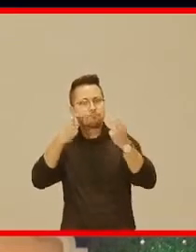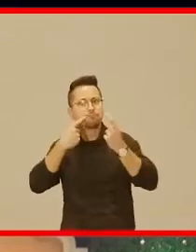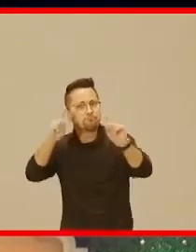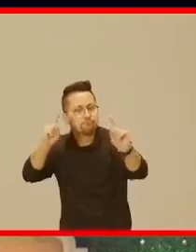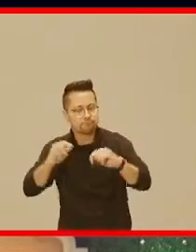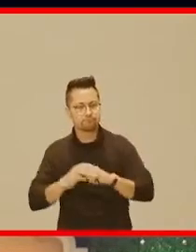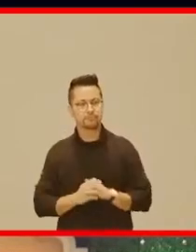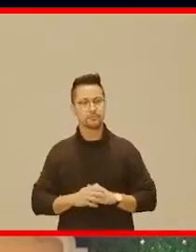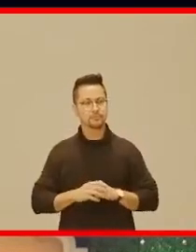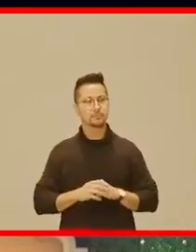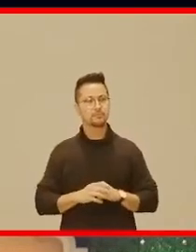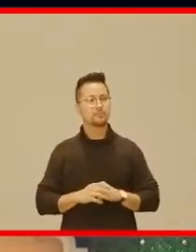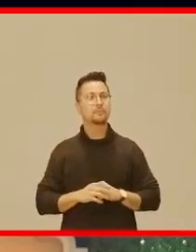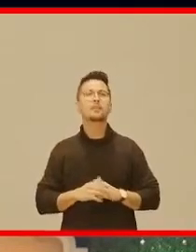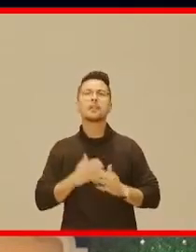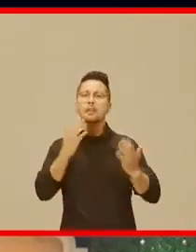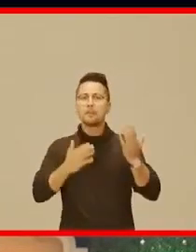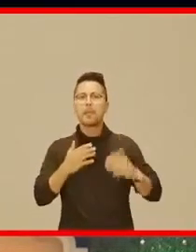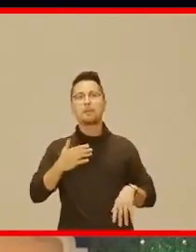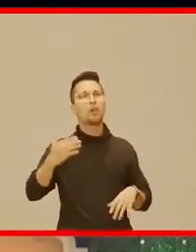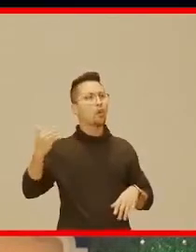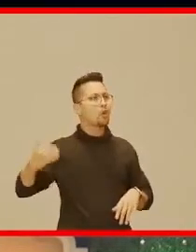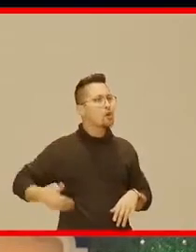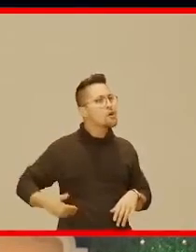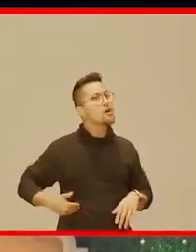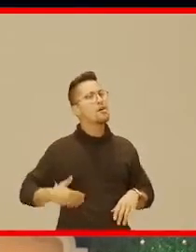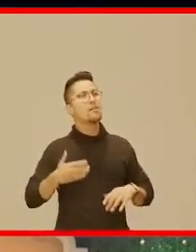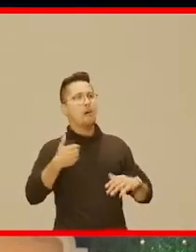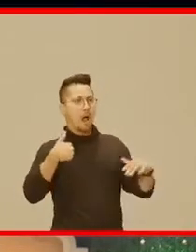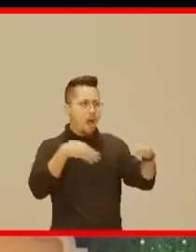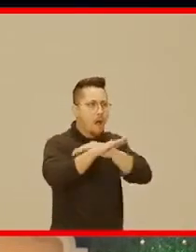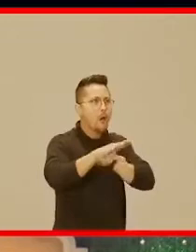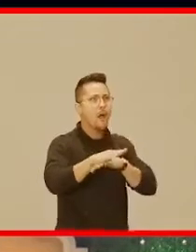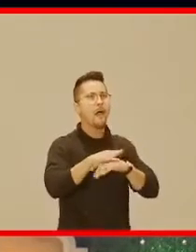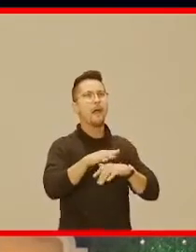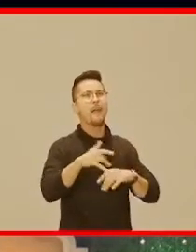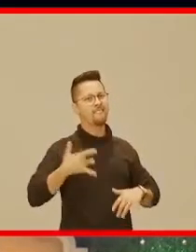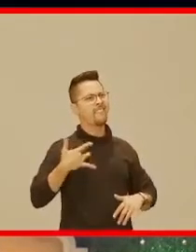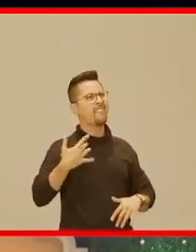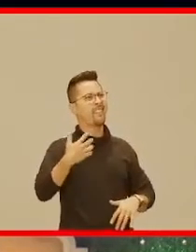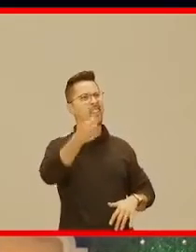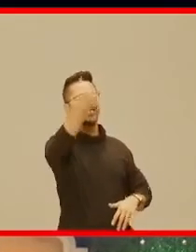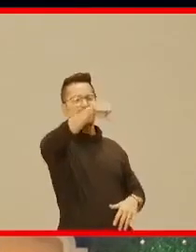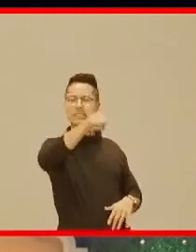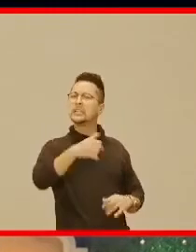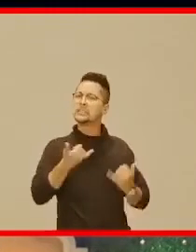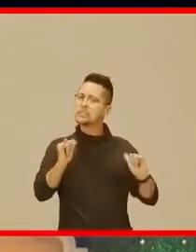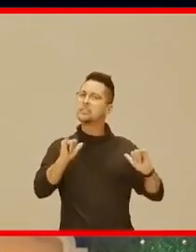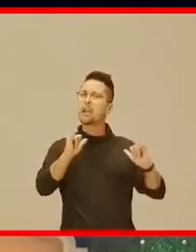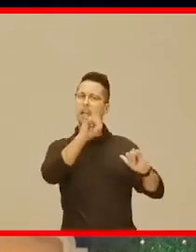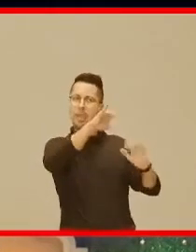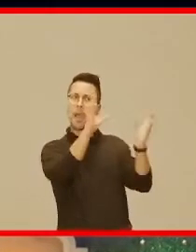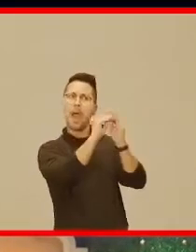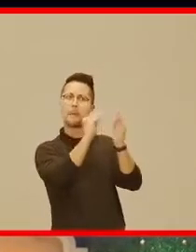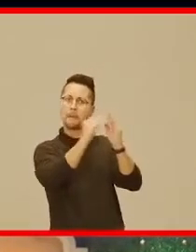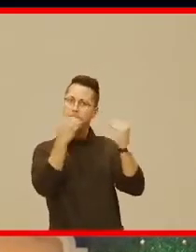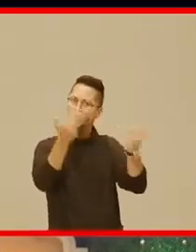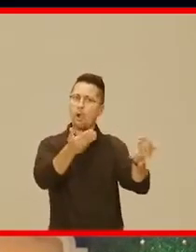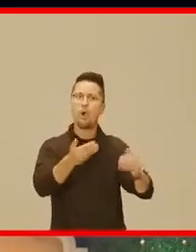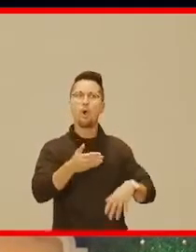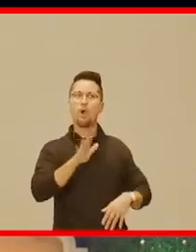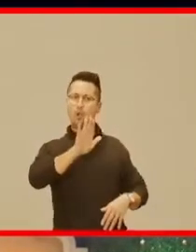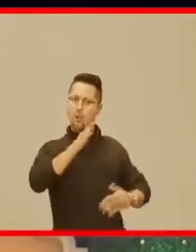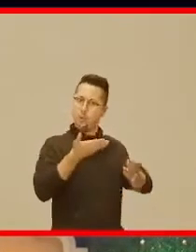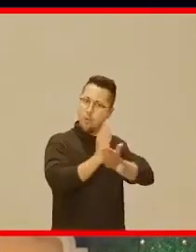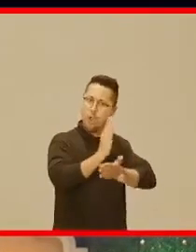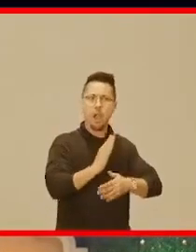and you're going in and I'm going to have a no at the end of the day, still have the meeting. It's still your right to, and it's still good for them to